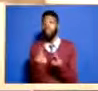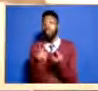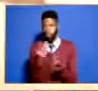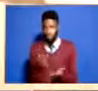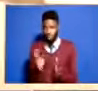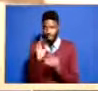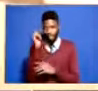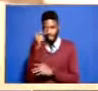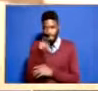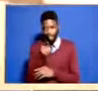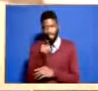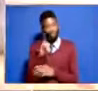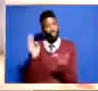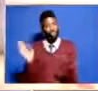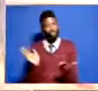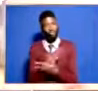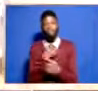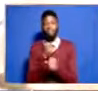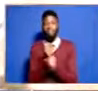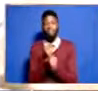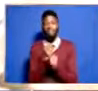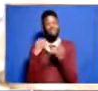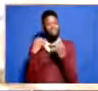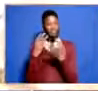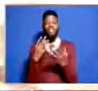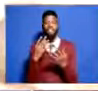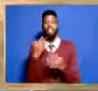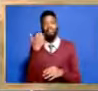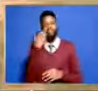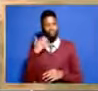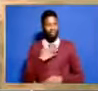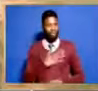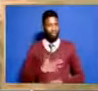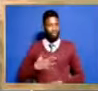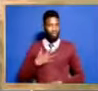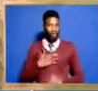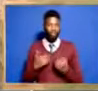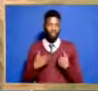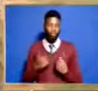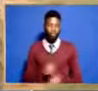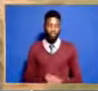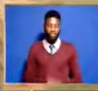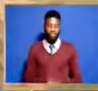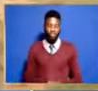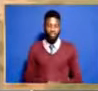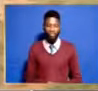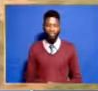for many cases of lung diseases. Alan Auko, Channel One Business.